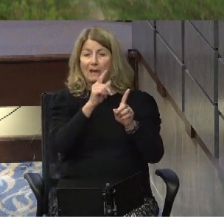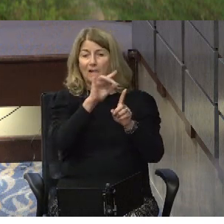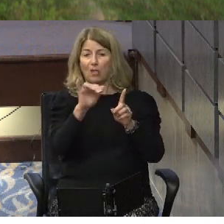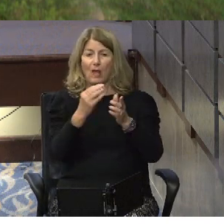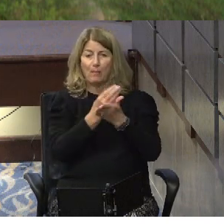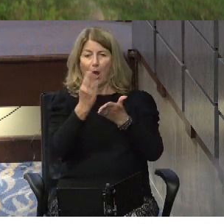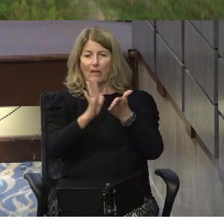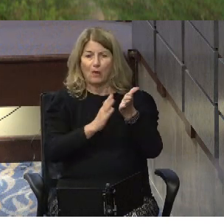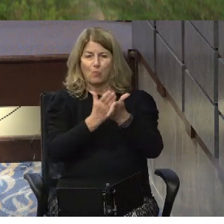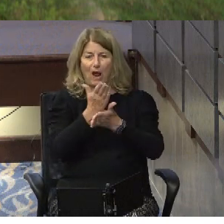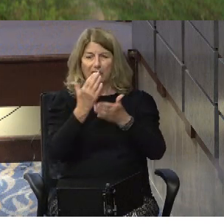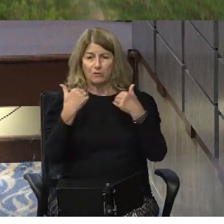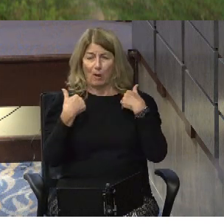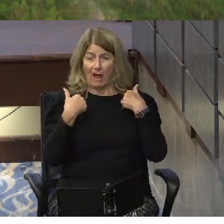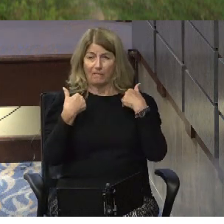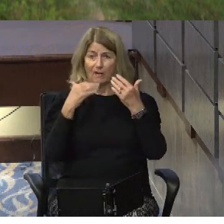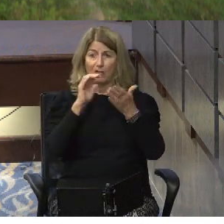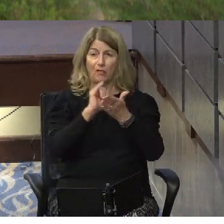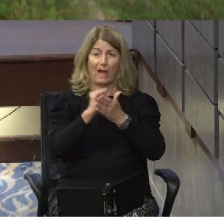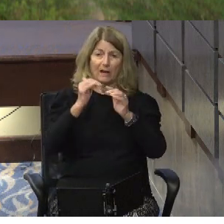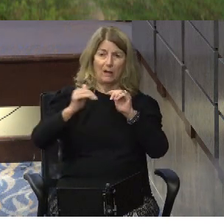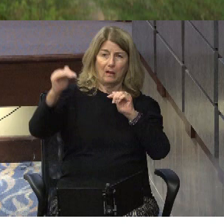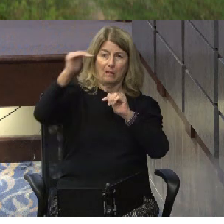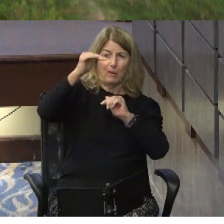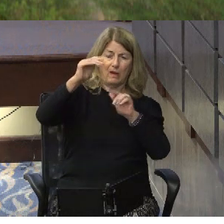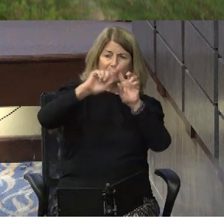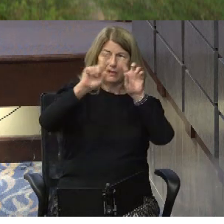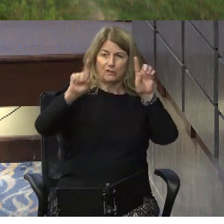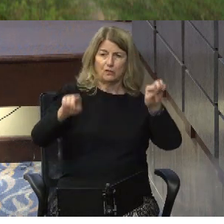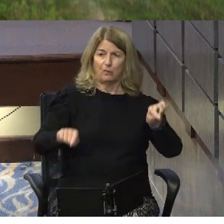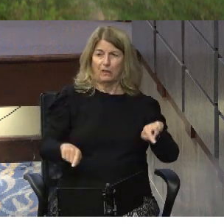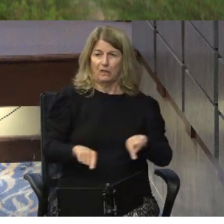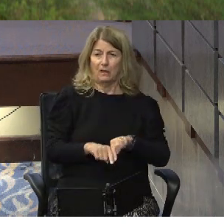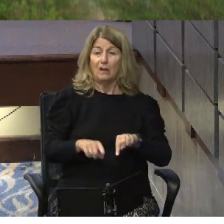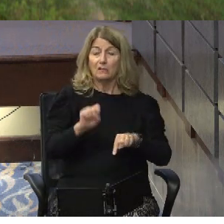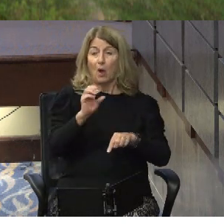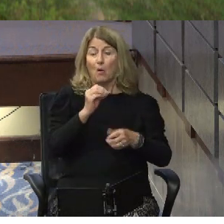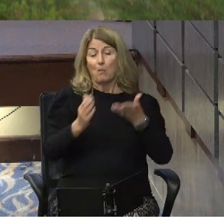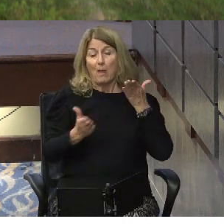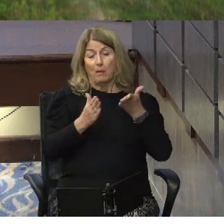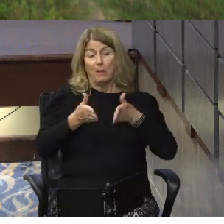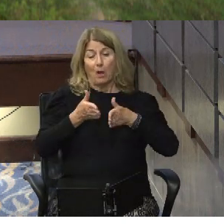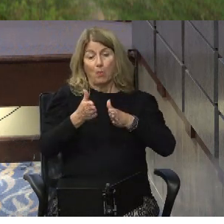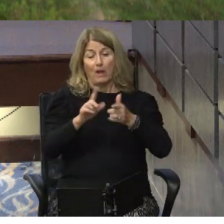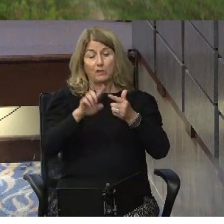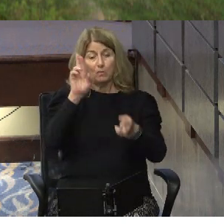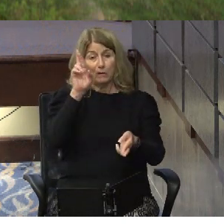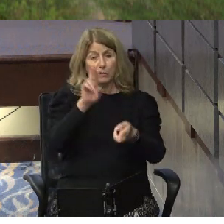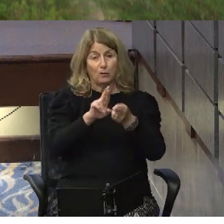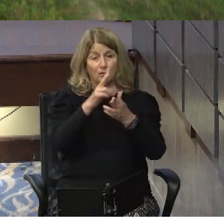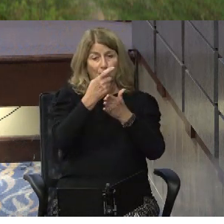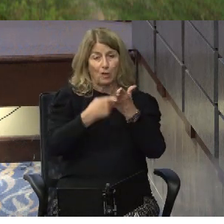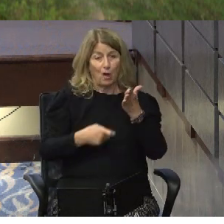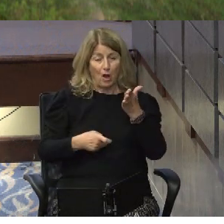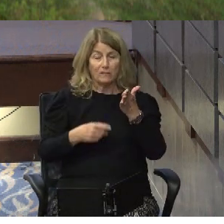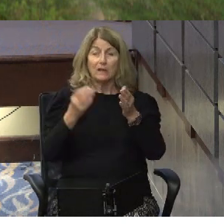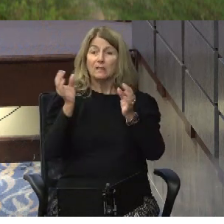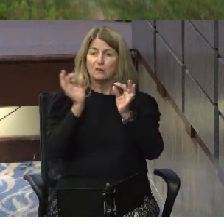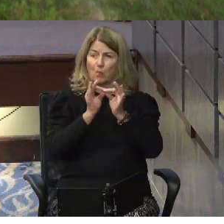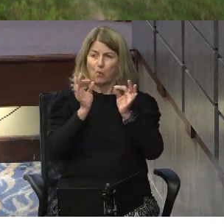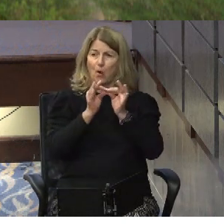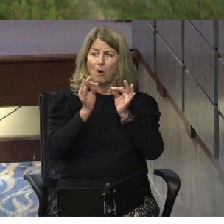rights to have that above the screen. So there might be a way to reduce the cost that I think is certainly worth